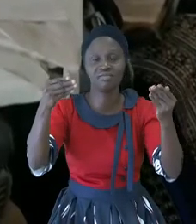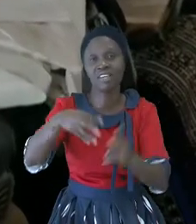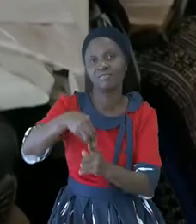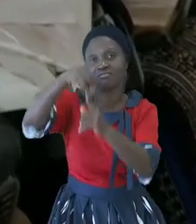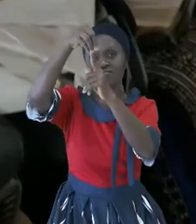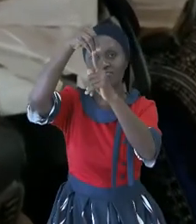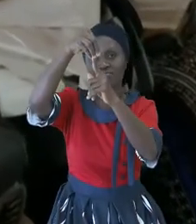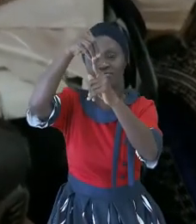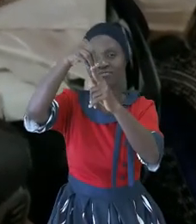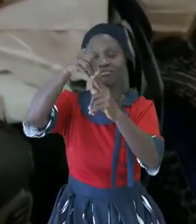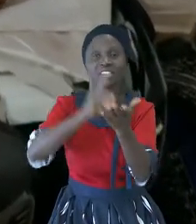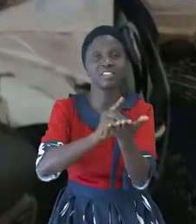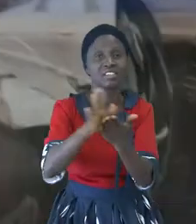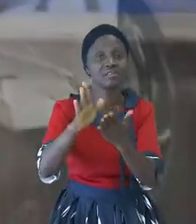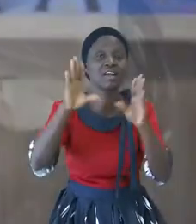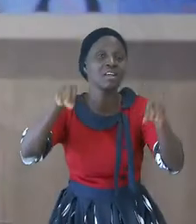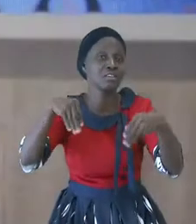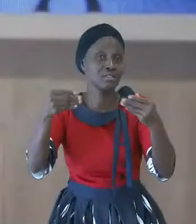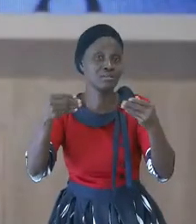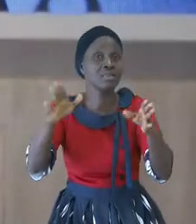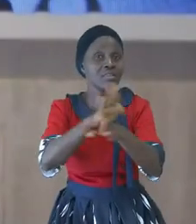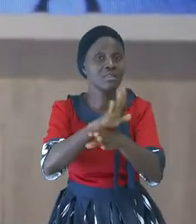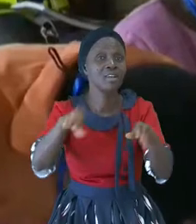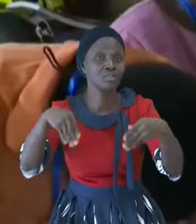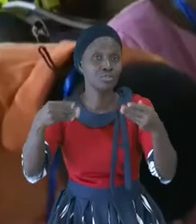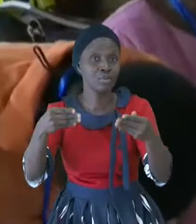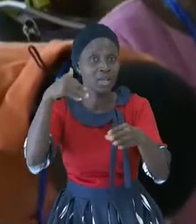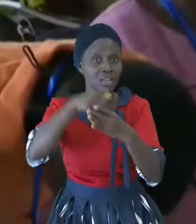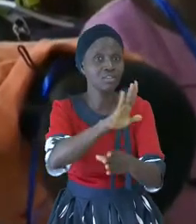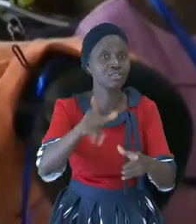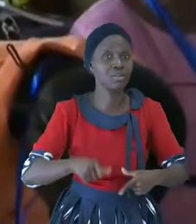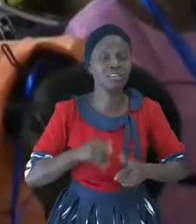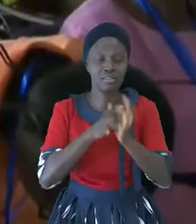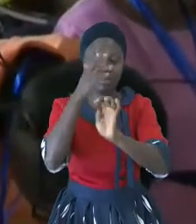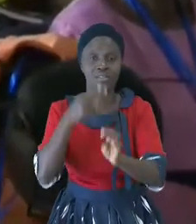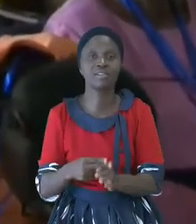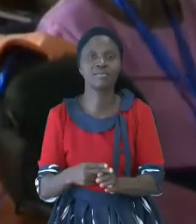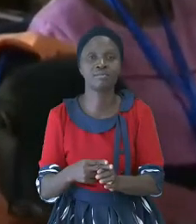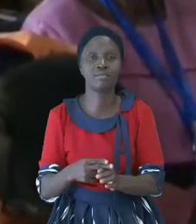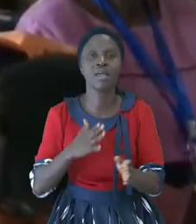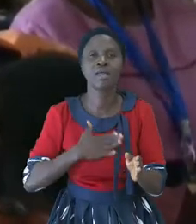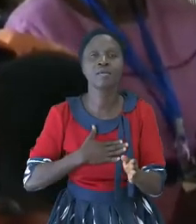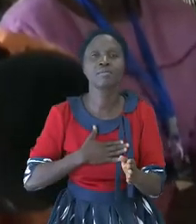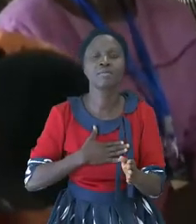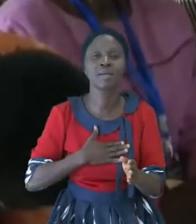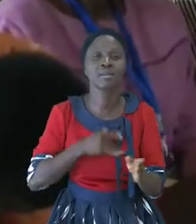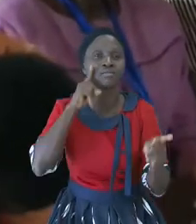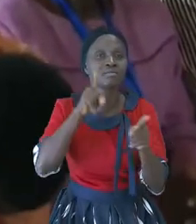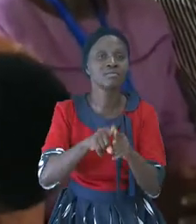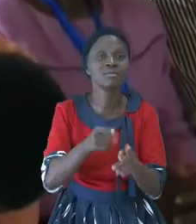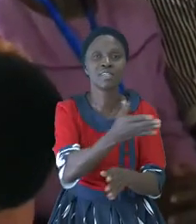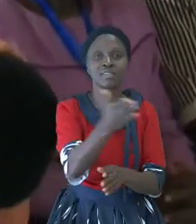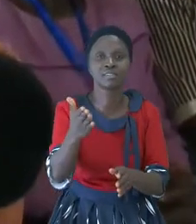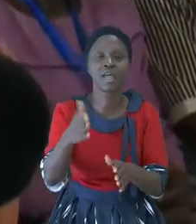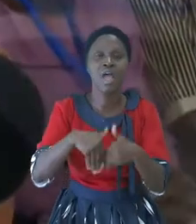Sufficient supply in your life in Jesus' name. Yes, my dear sister, how do I educate this